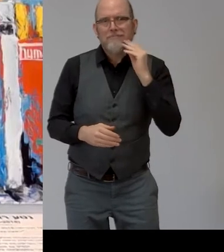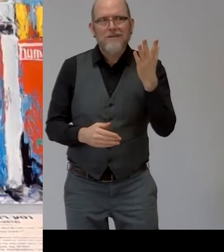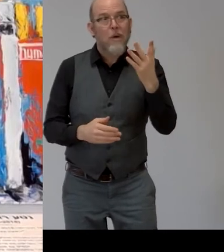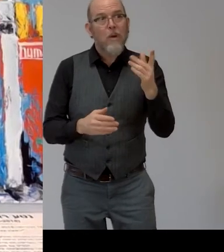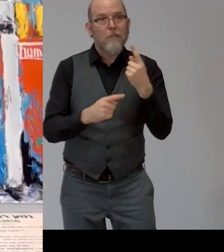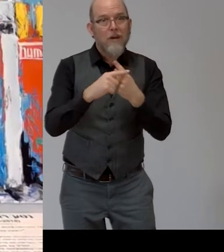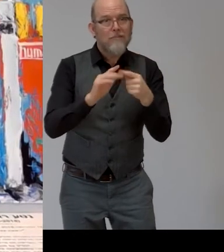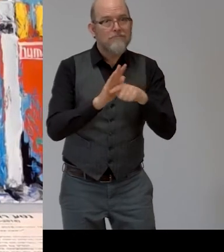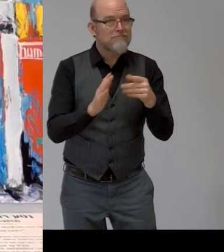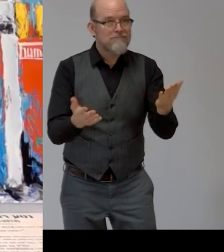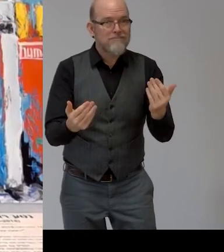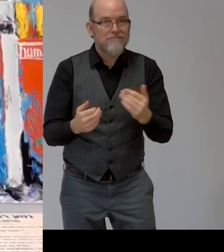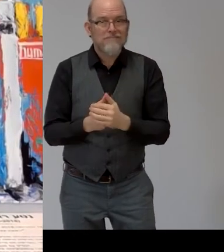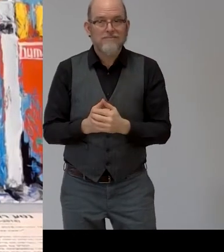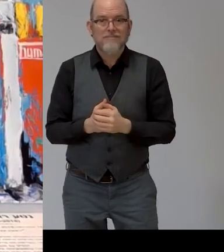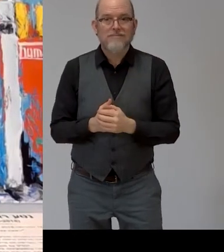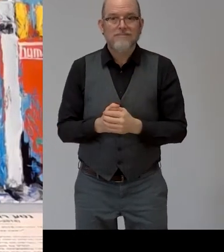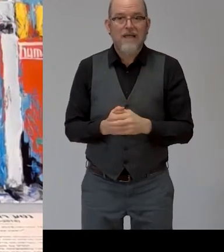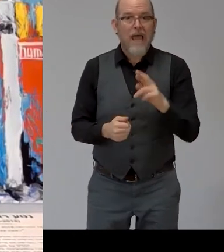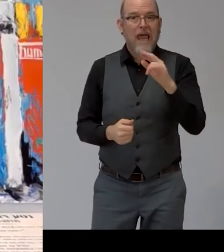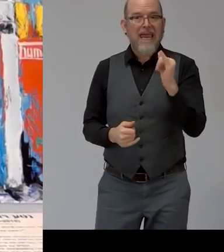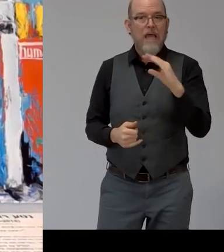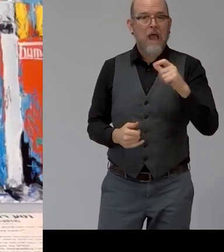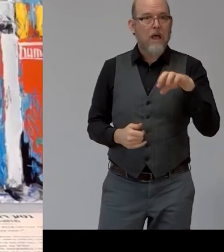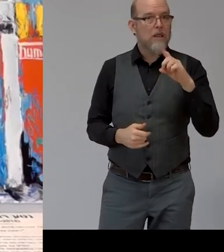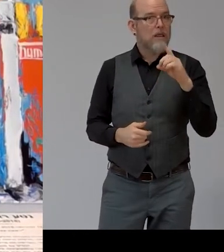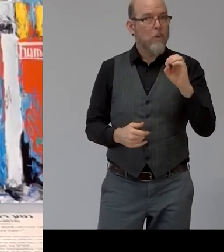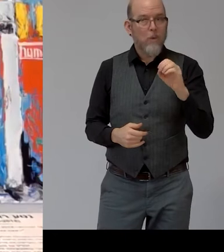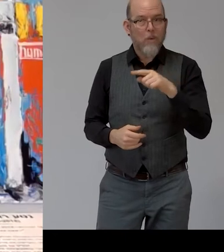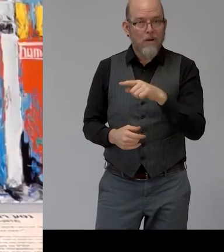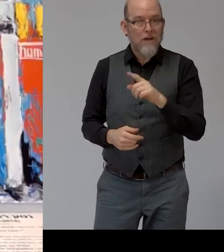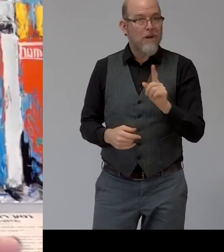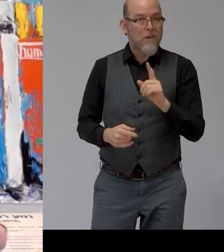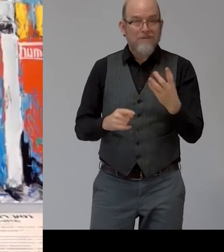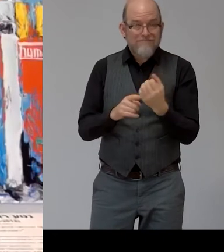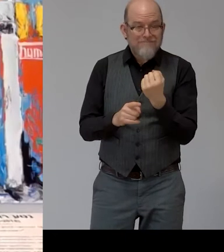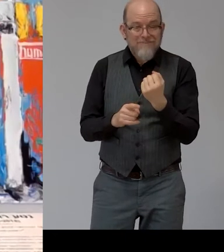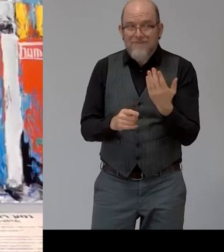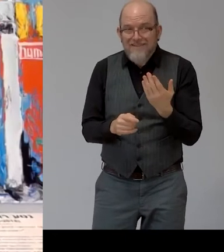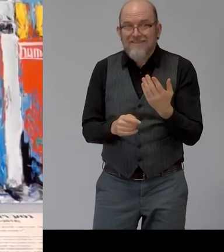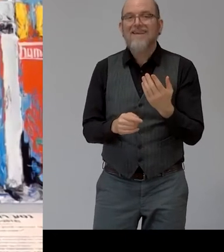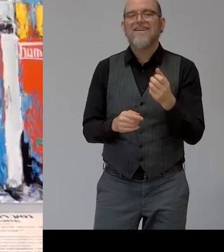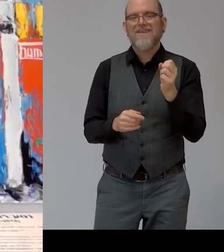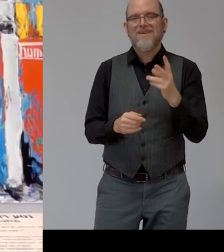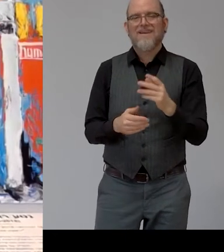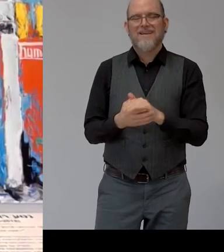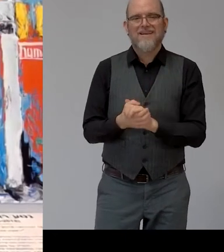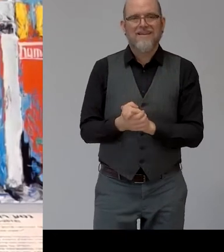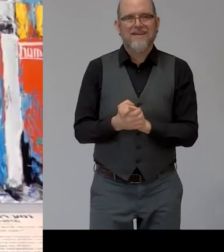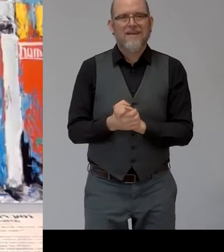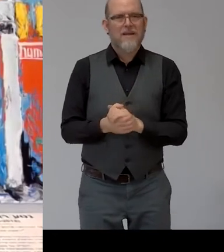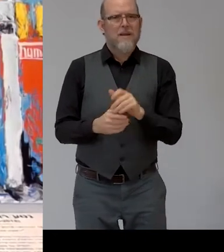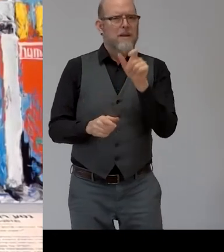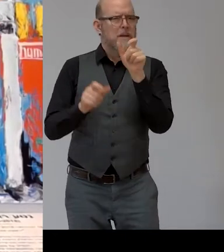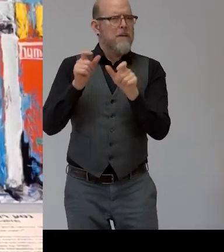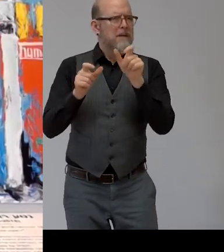couldn't do it well we can't think you know we always talk about the human factor turning them into a human ramp uh